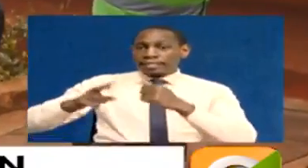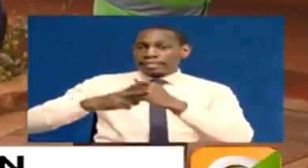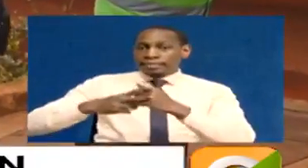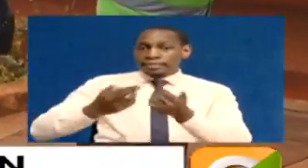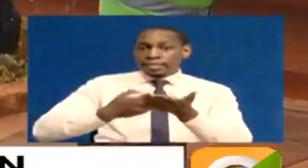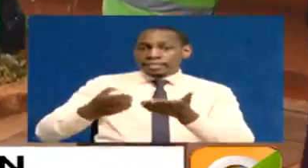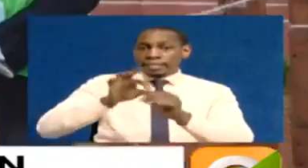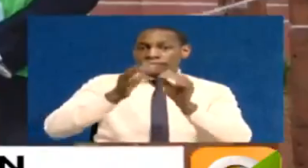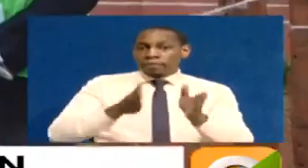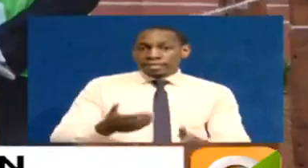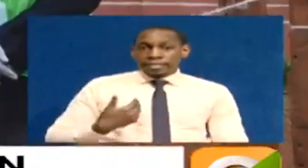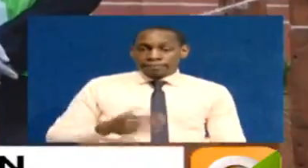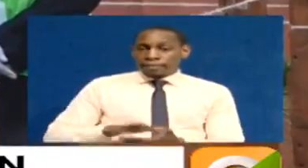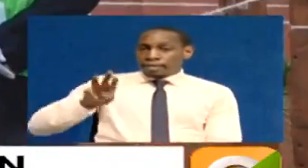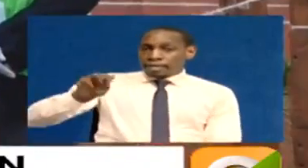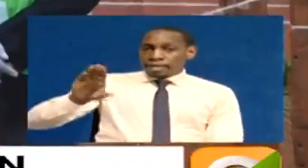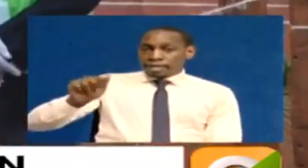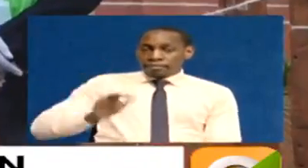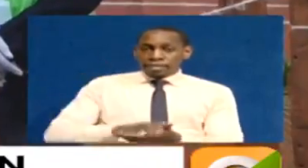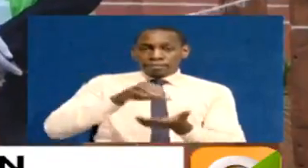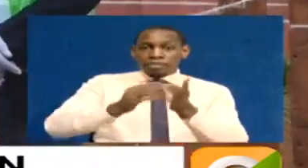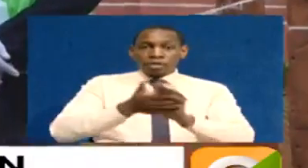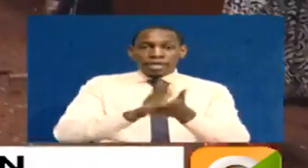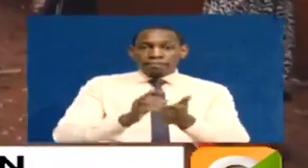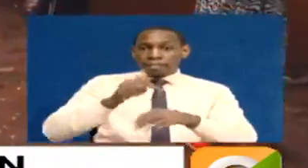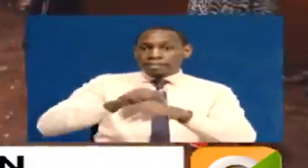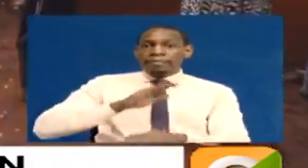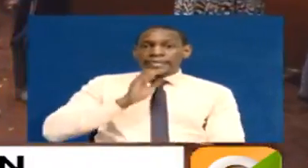18,367 registered voters. The MCA seat fell vacant